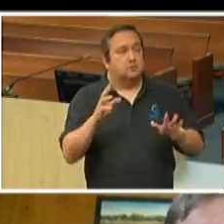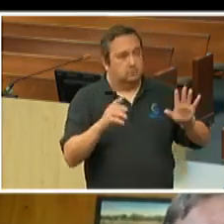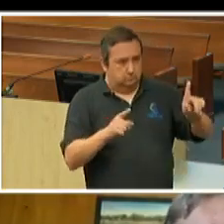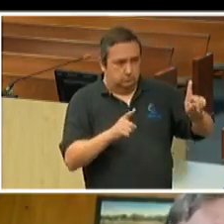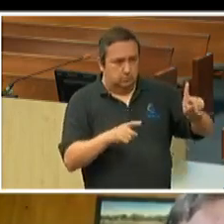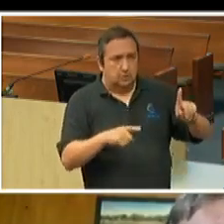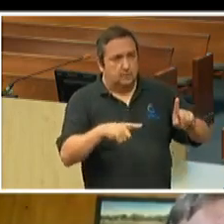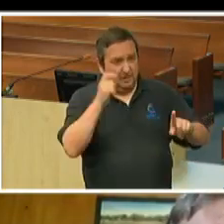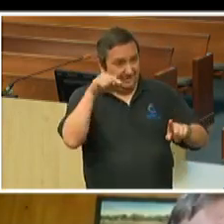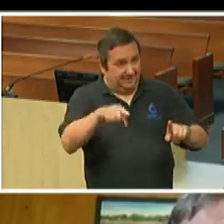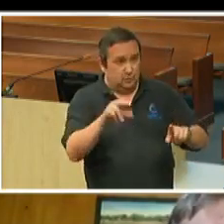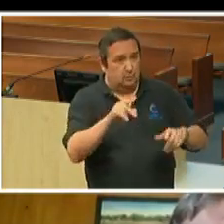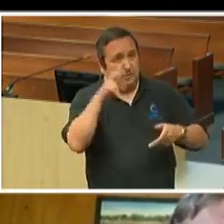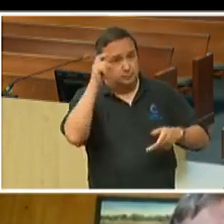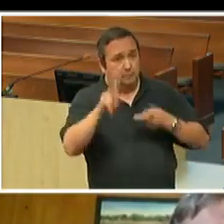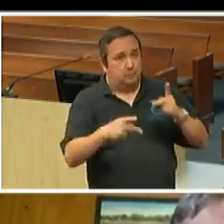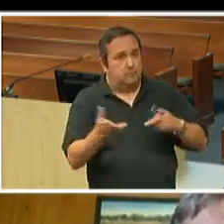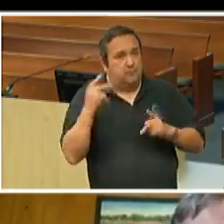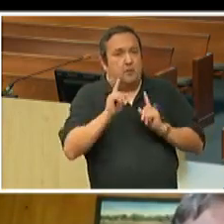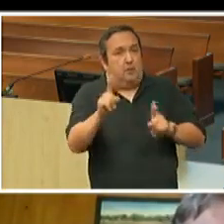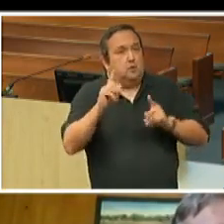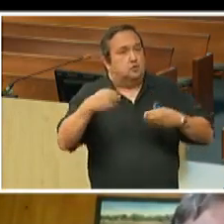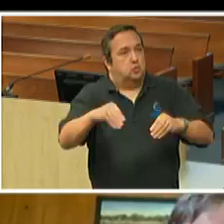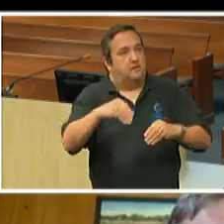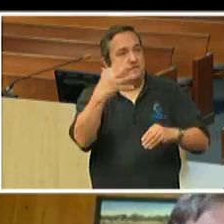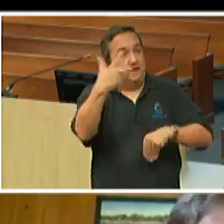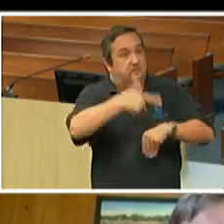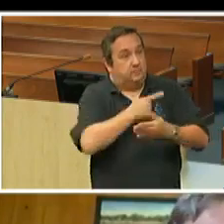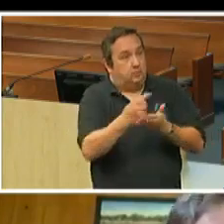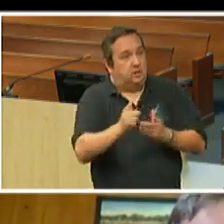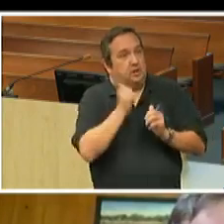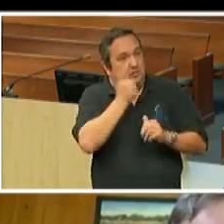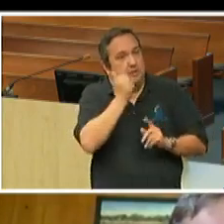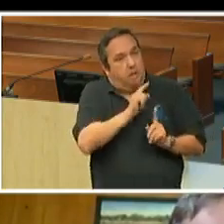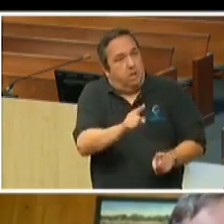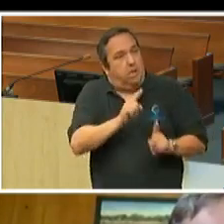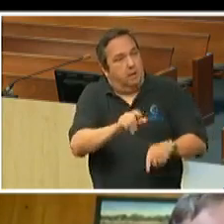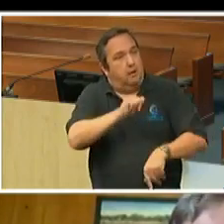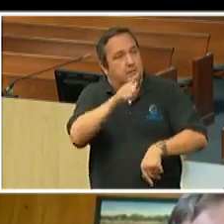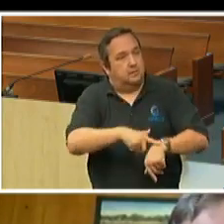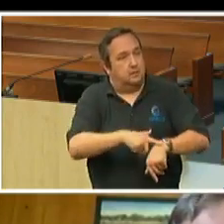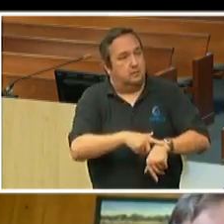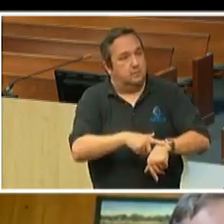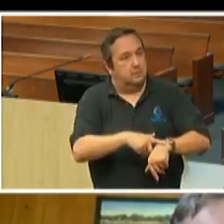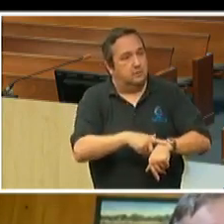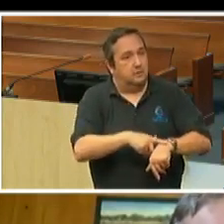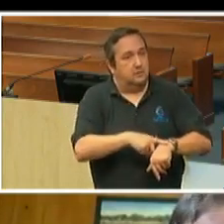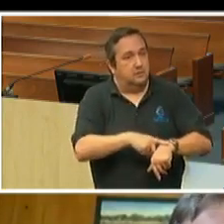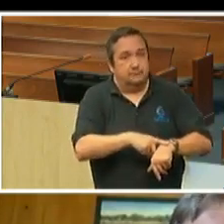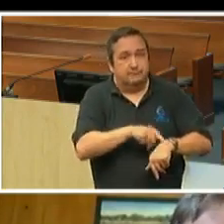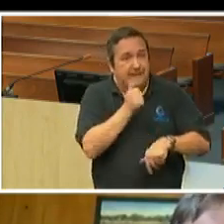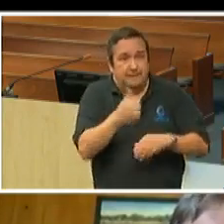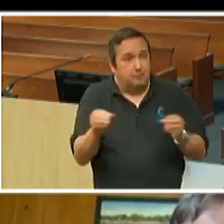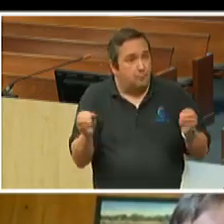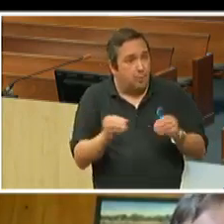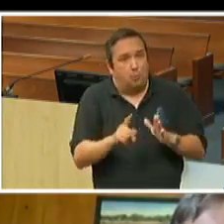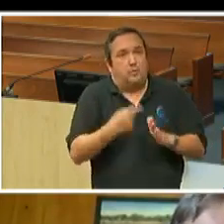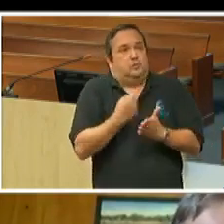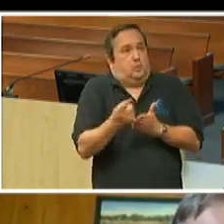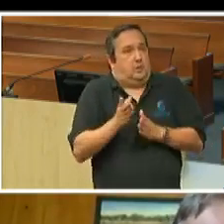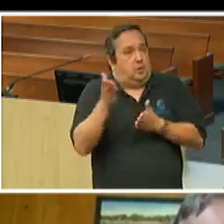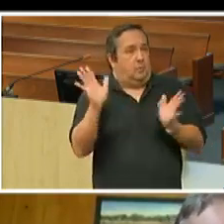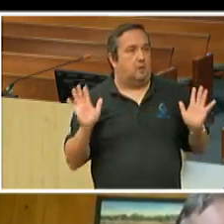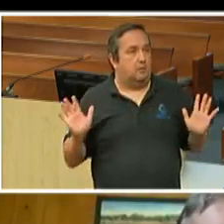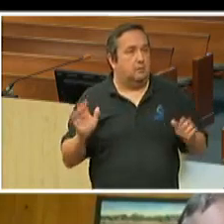it's not because of this. It's because people who used to go to the store 5 times a week. I know people like that. All of you do. They're not doing it anymore. Yeah,